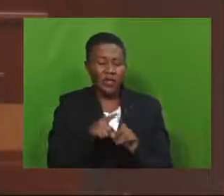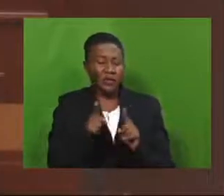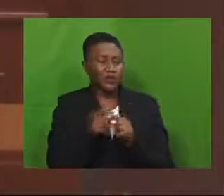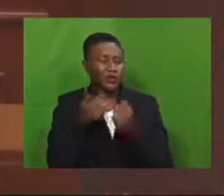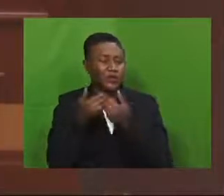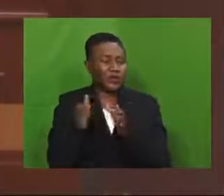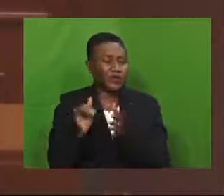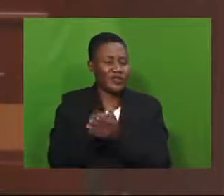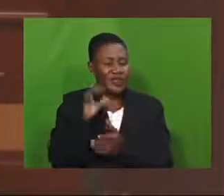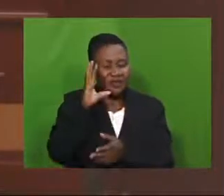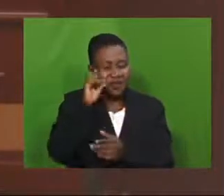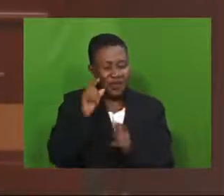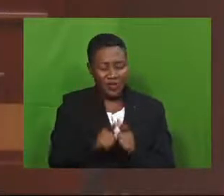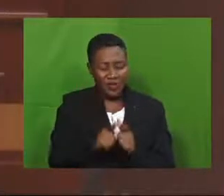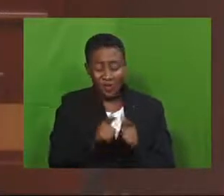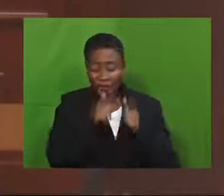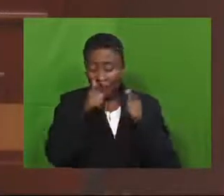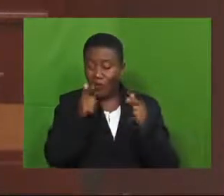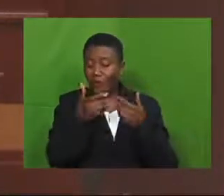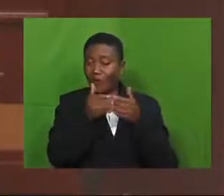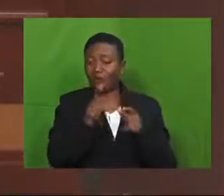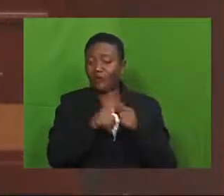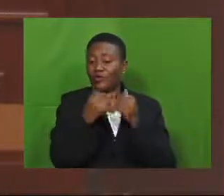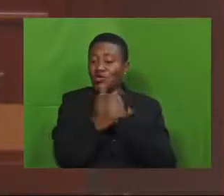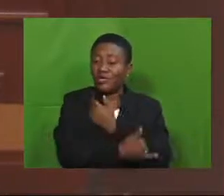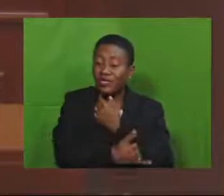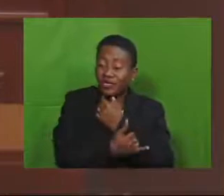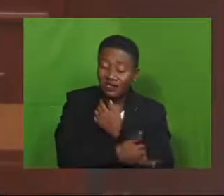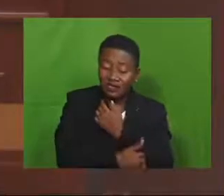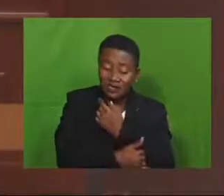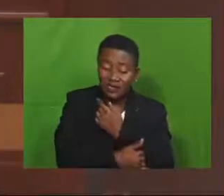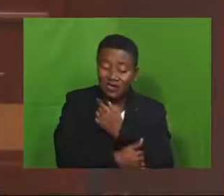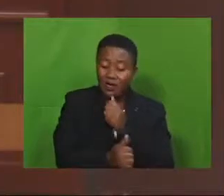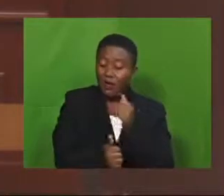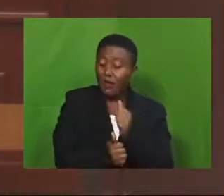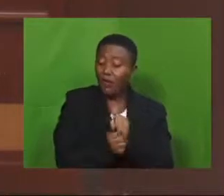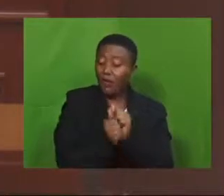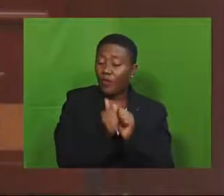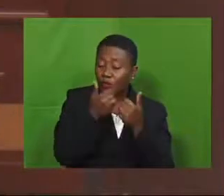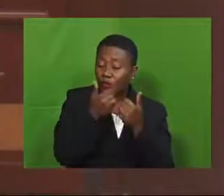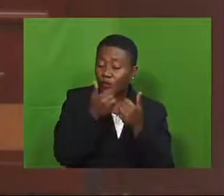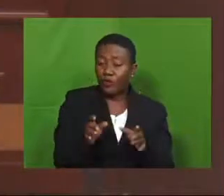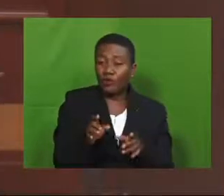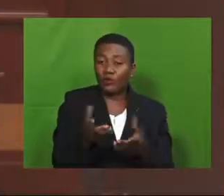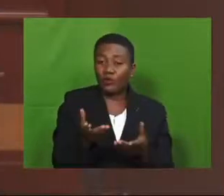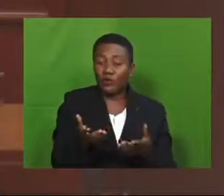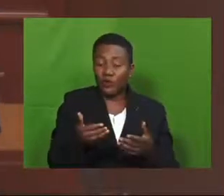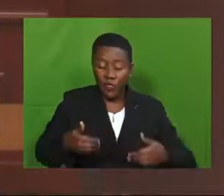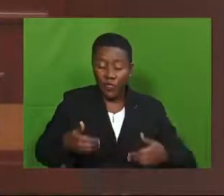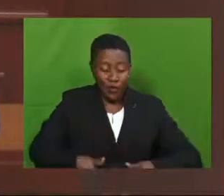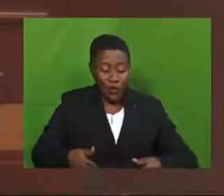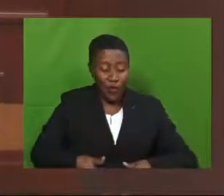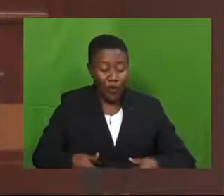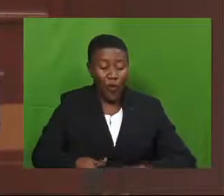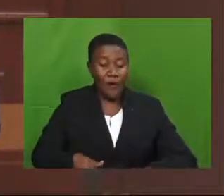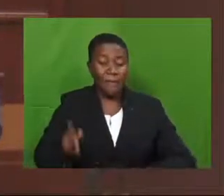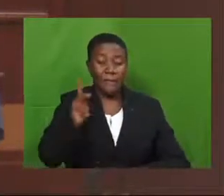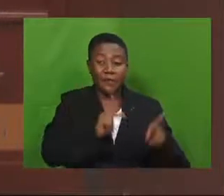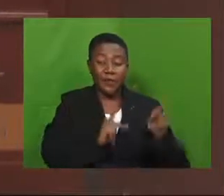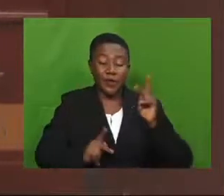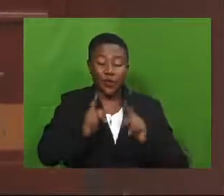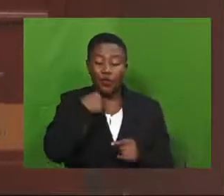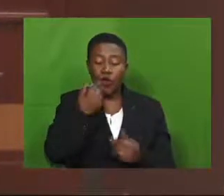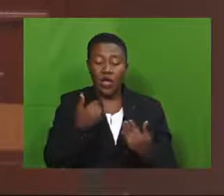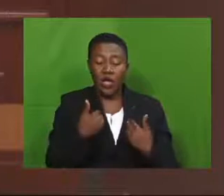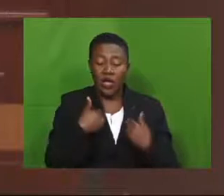great loss to the entire country, but most importantly, it's a great loss to young people who have decided